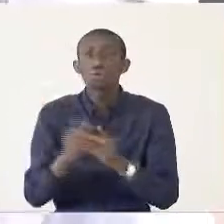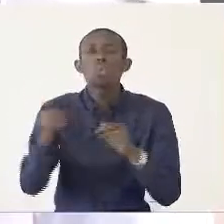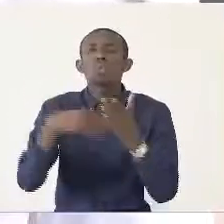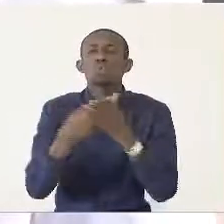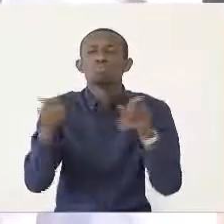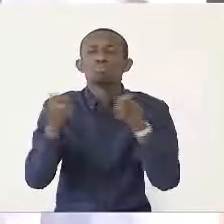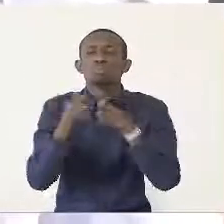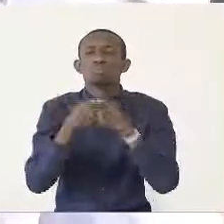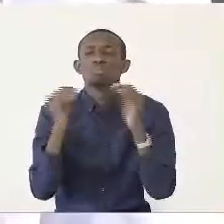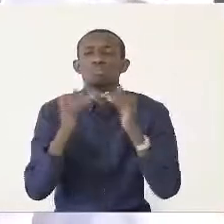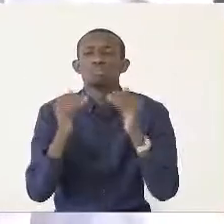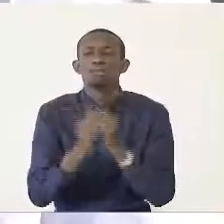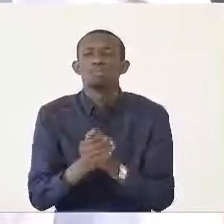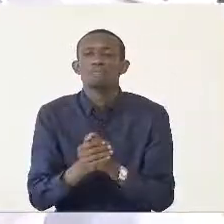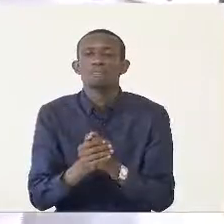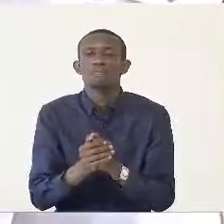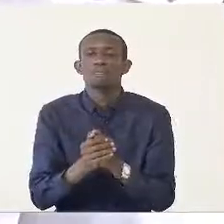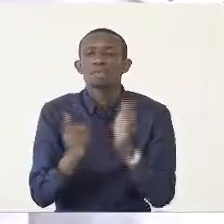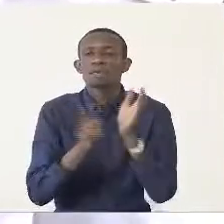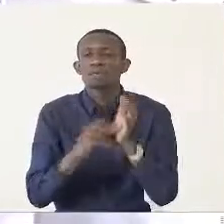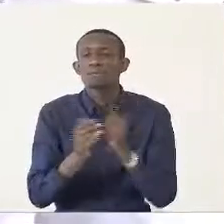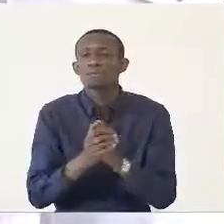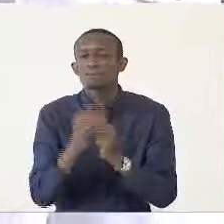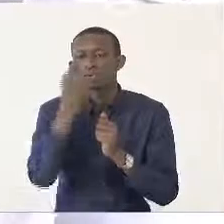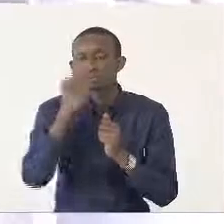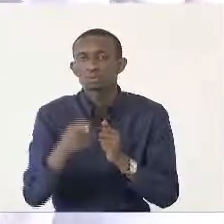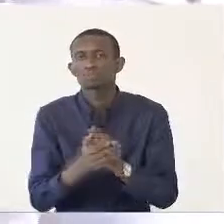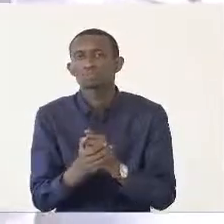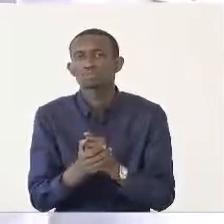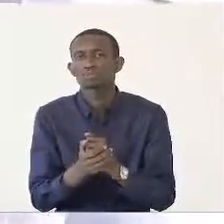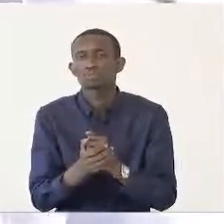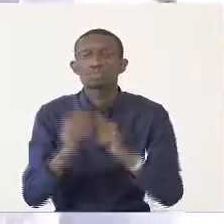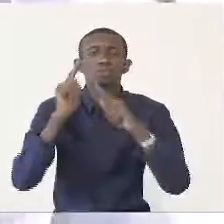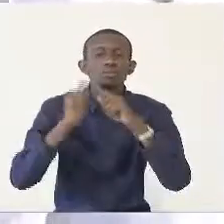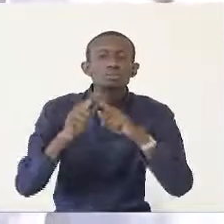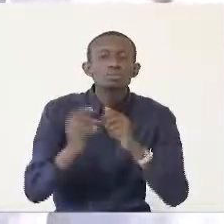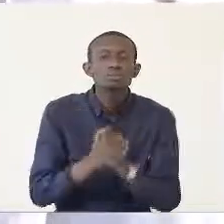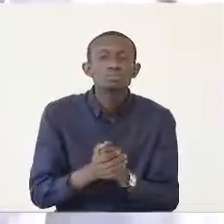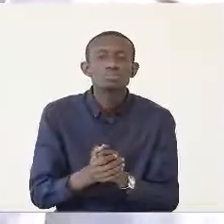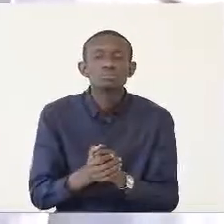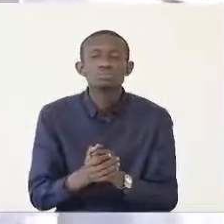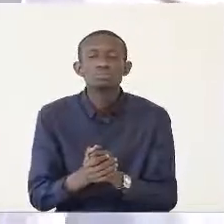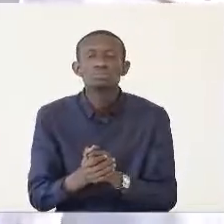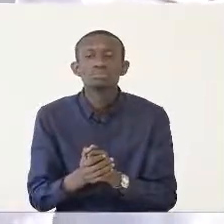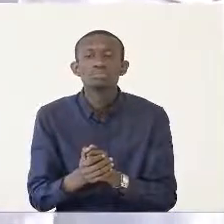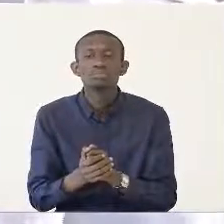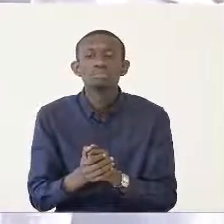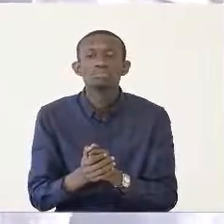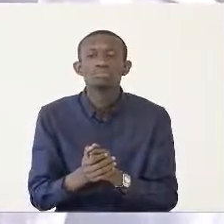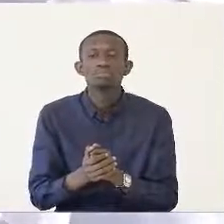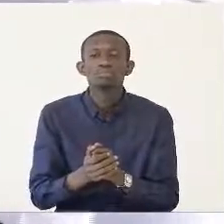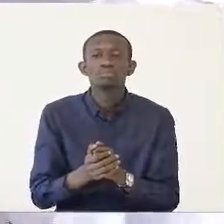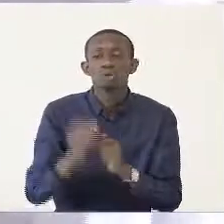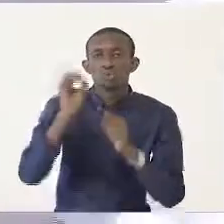is 1,000, then times v, and this is sine theta